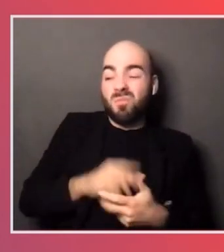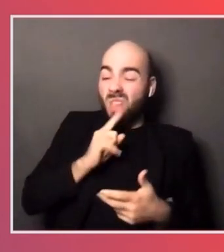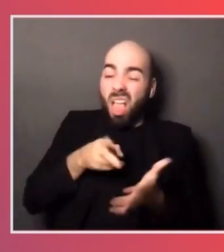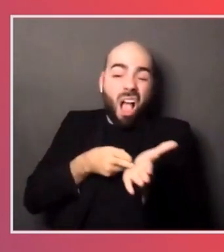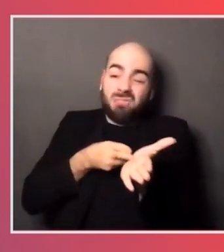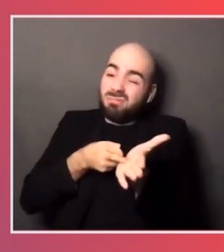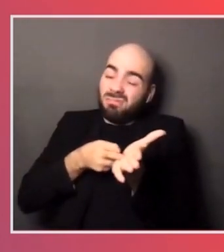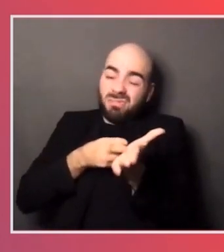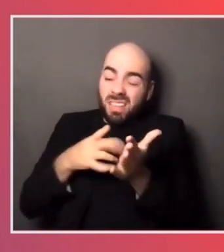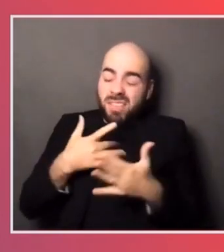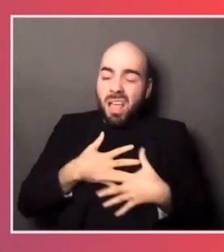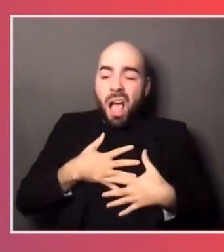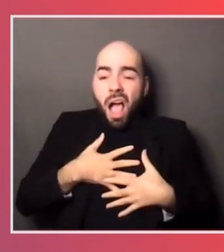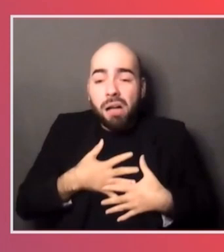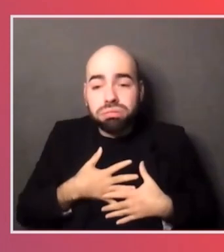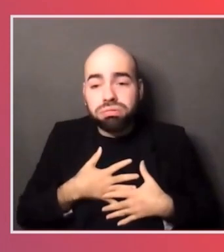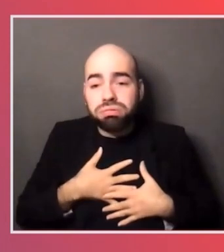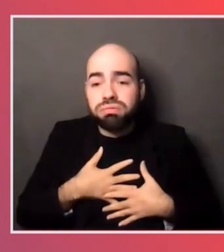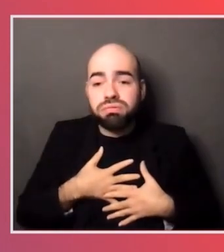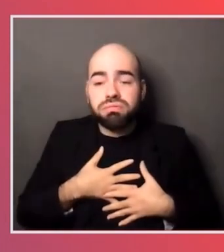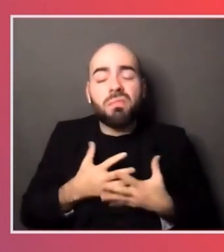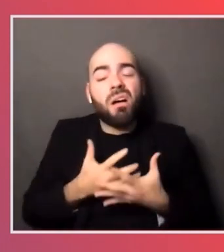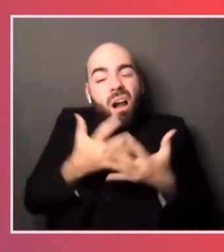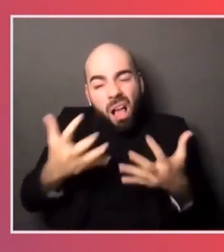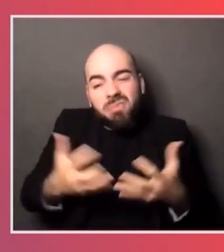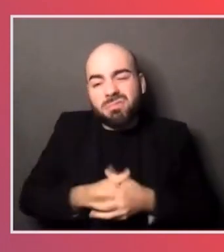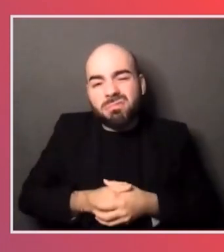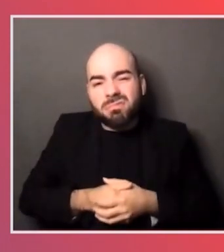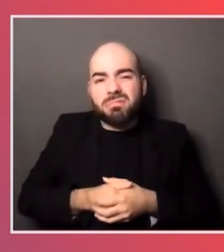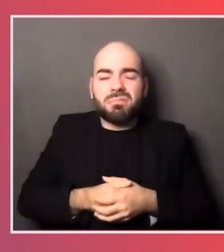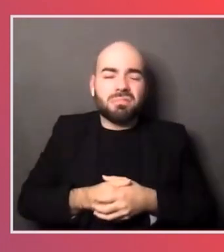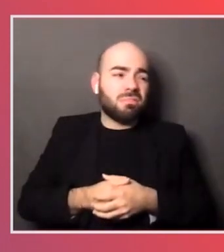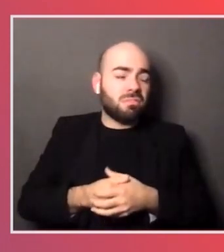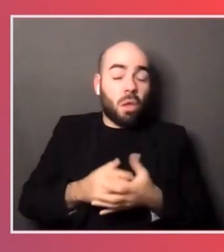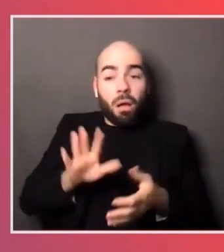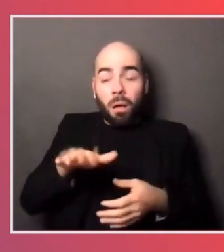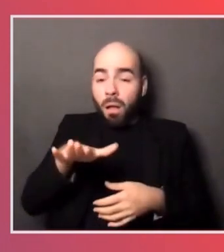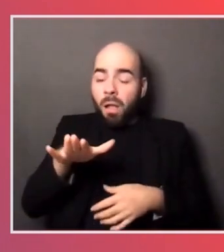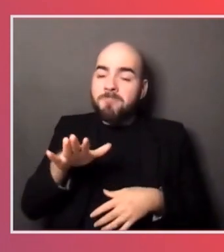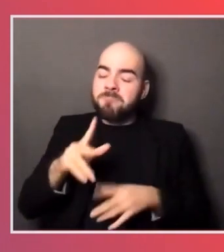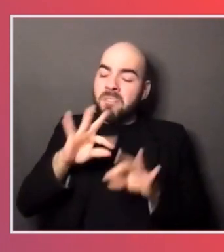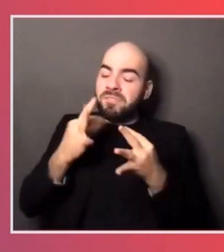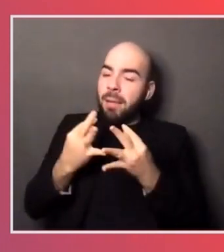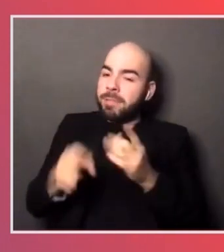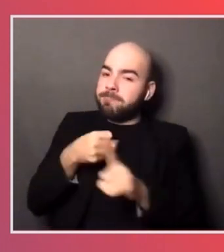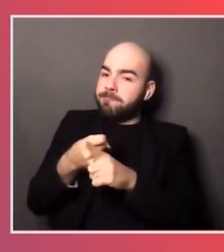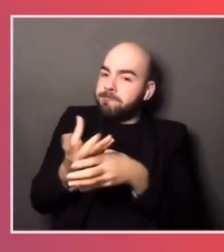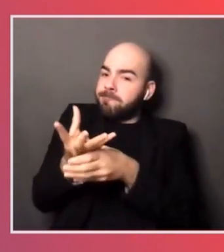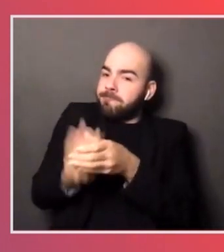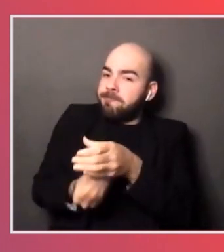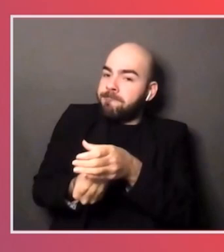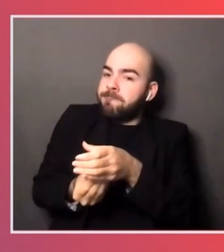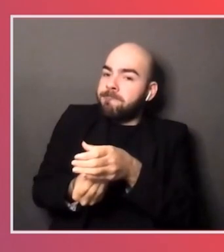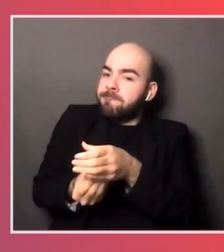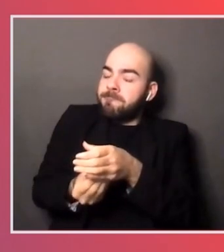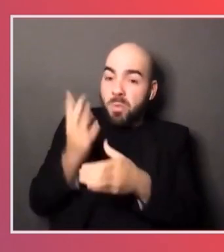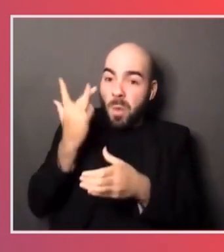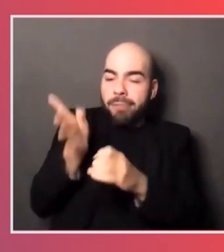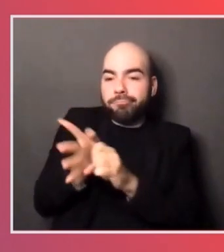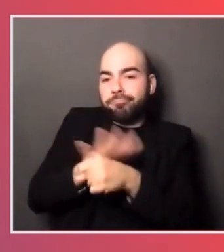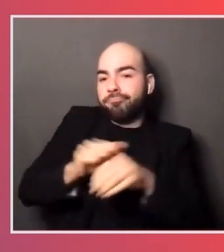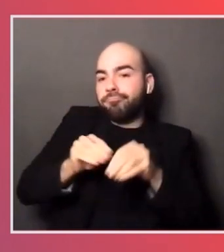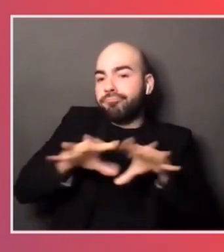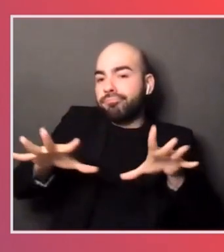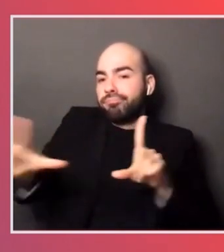a very significant loss in our family due to COVID, and that hit everybody